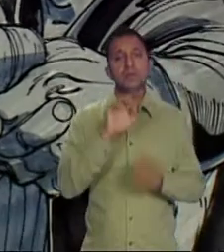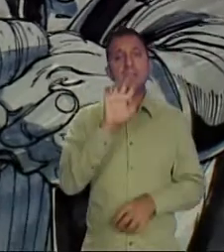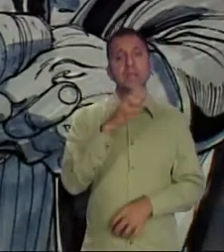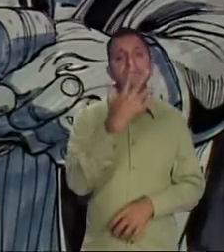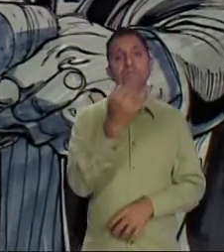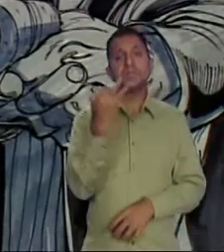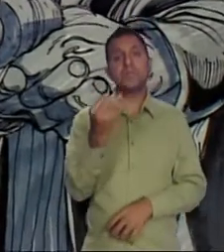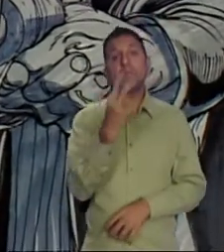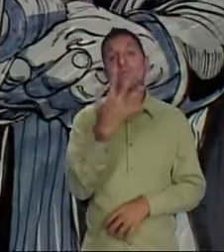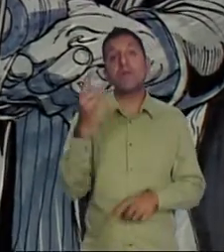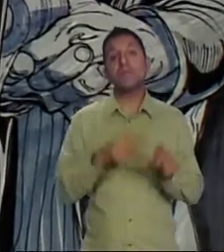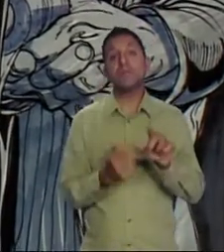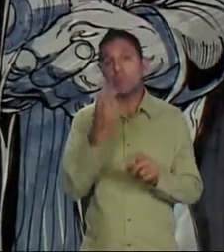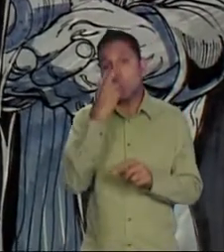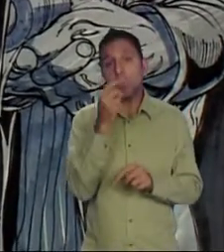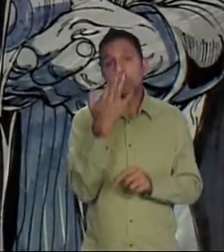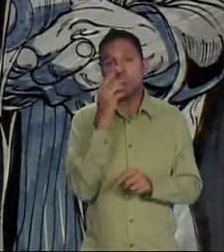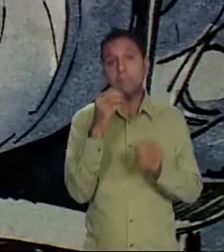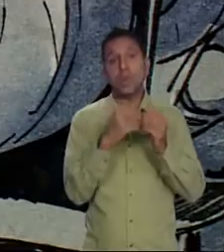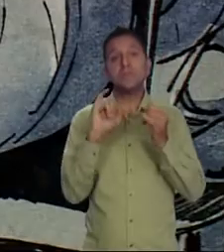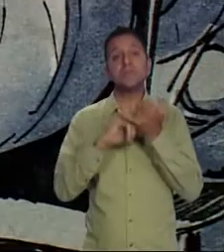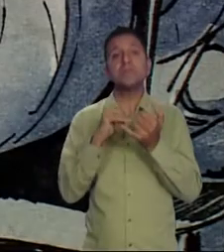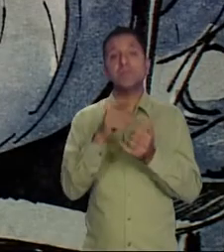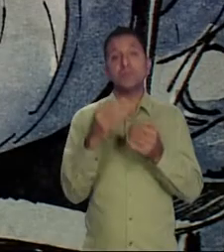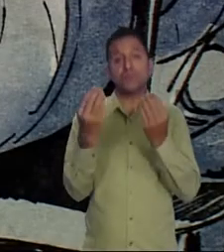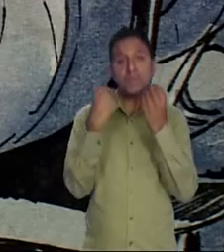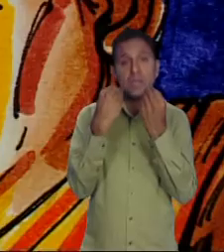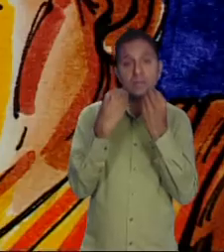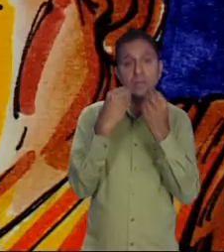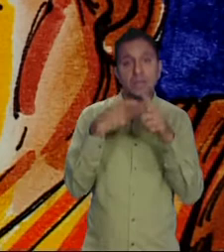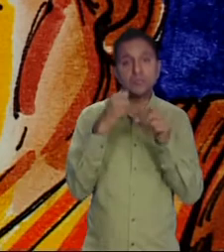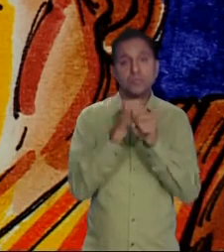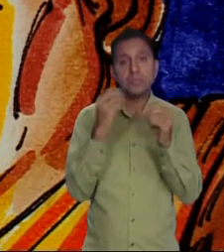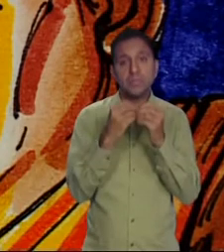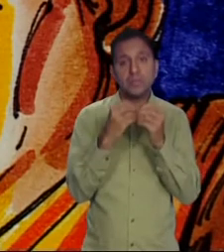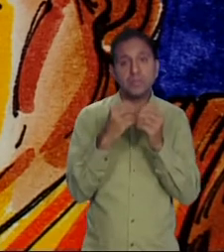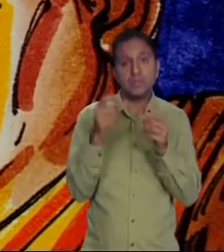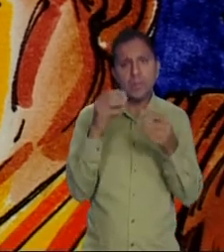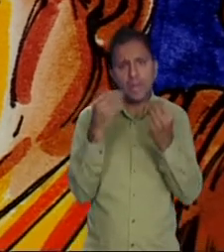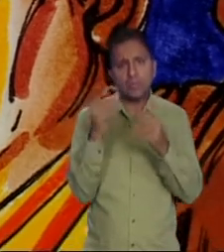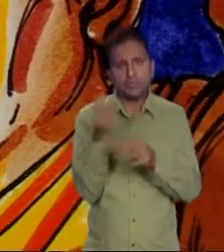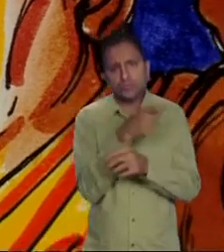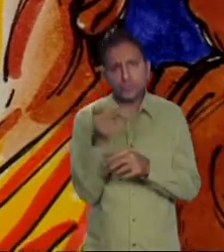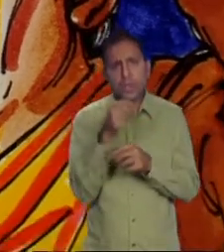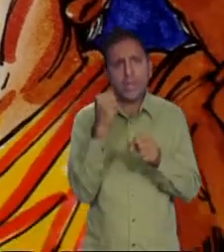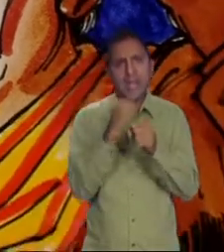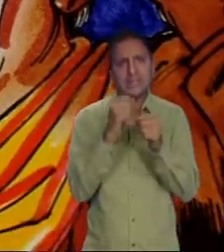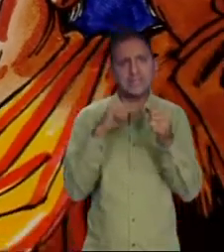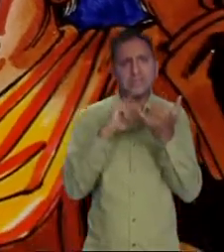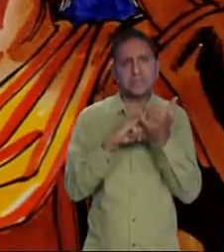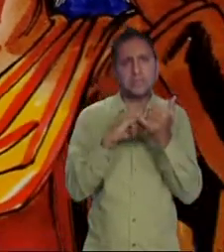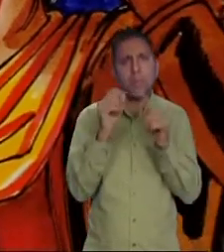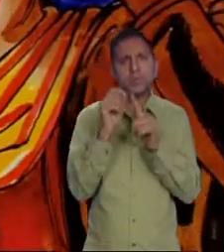use the latest KGB invention, a spray gun that fired poisoned gas. Stashinsky's first target was exile politician